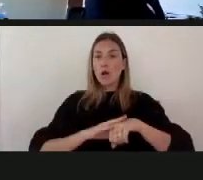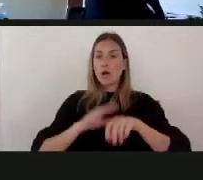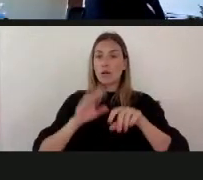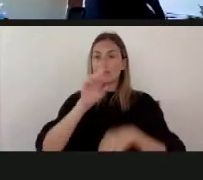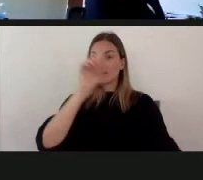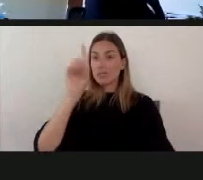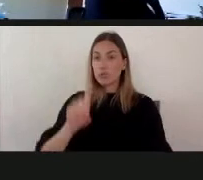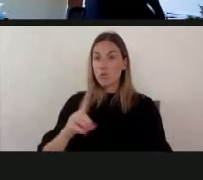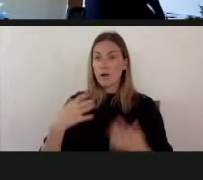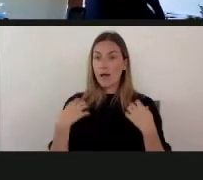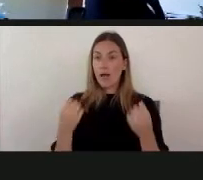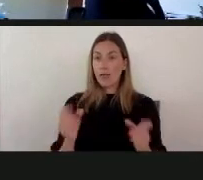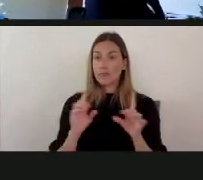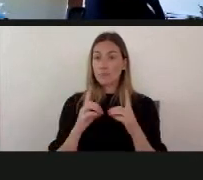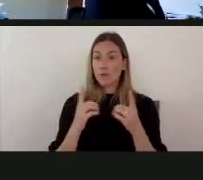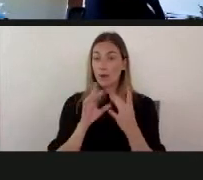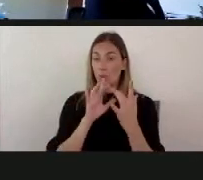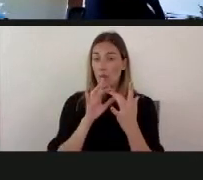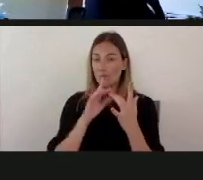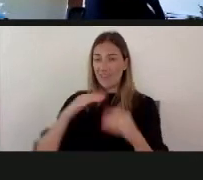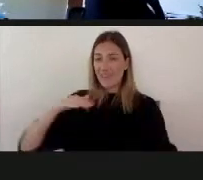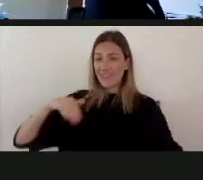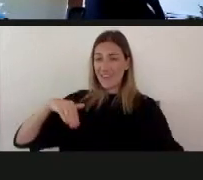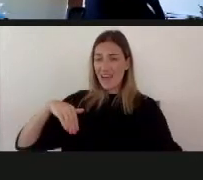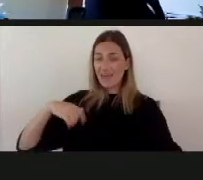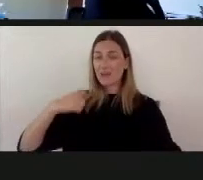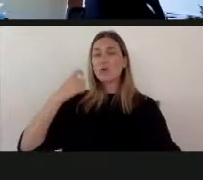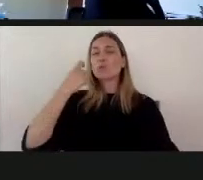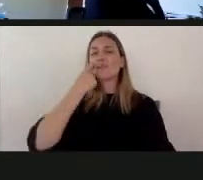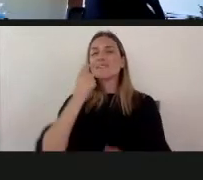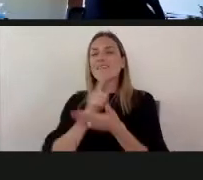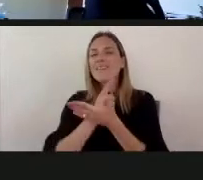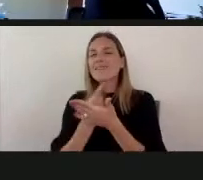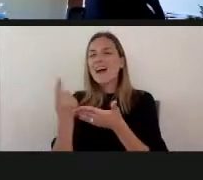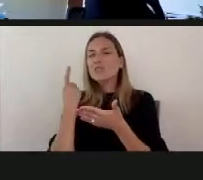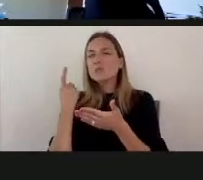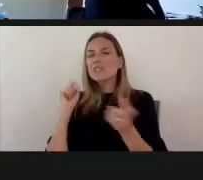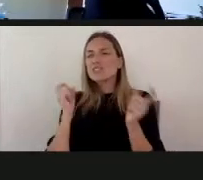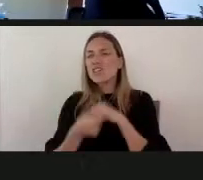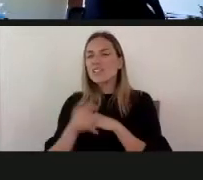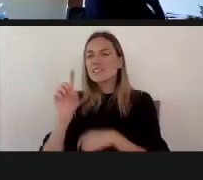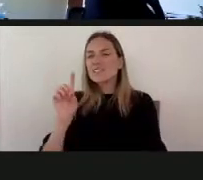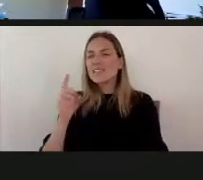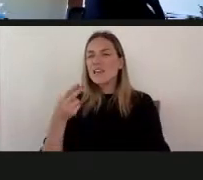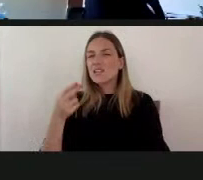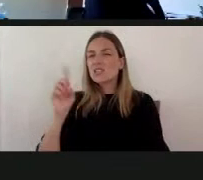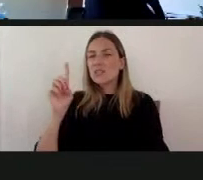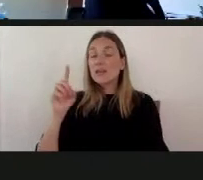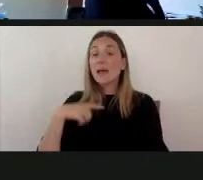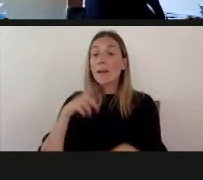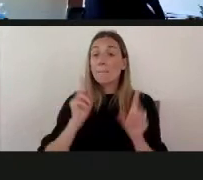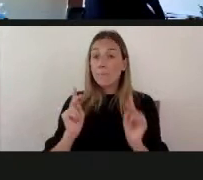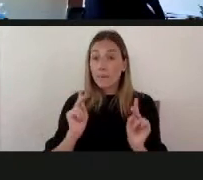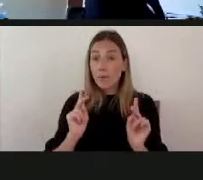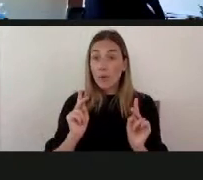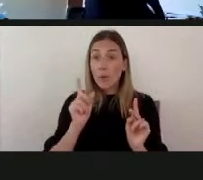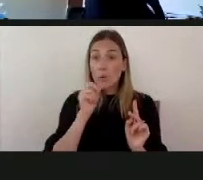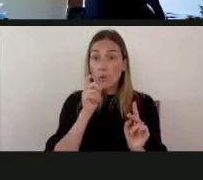Department's website yet, but it was updated last week from DHD, and that is individuals that are,